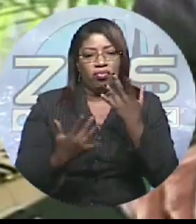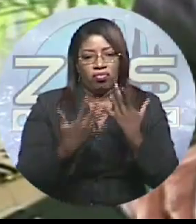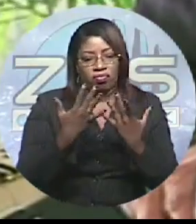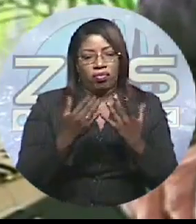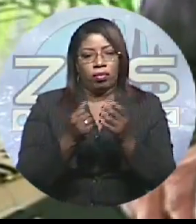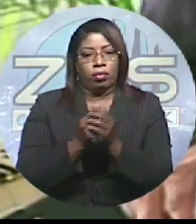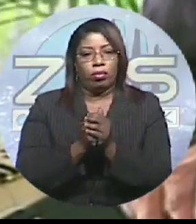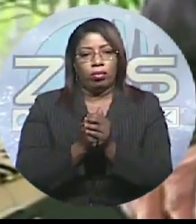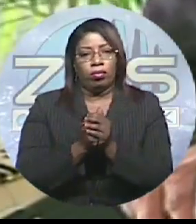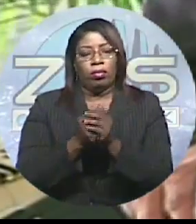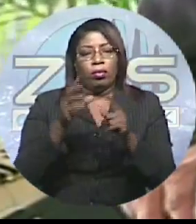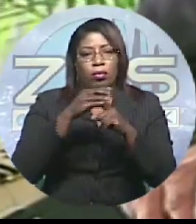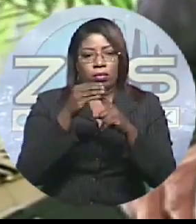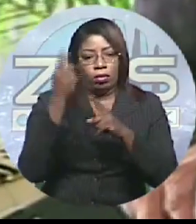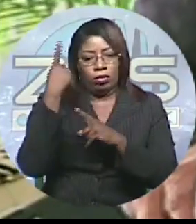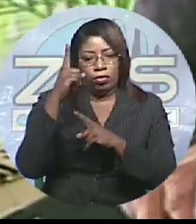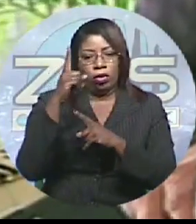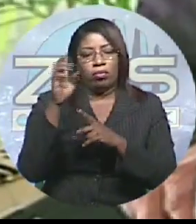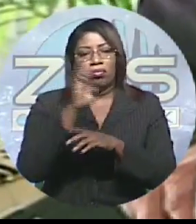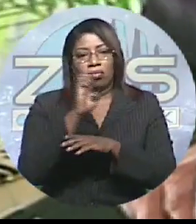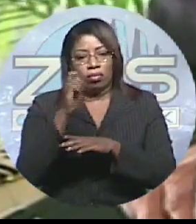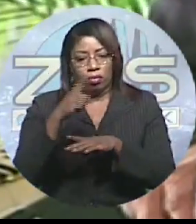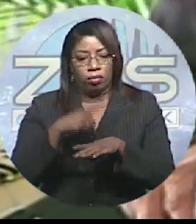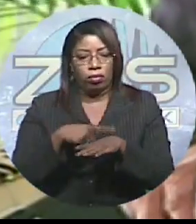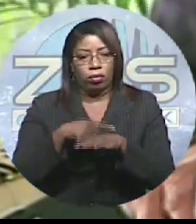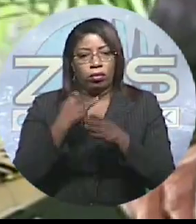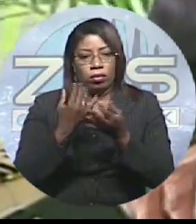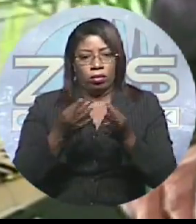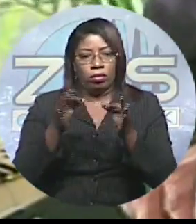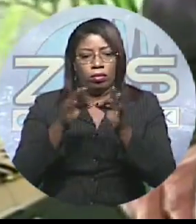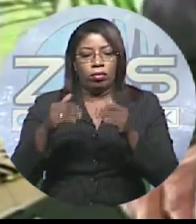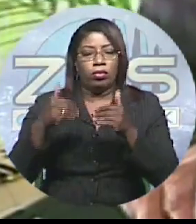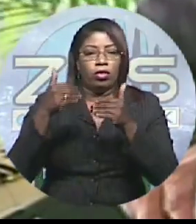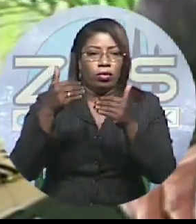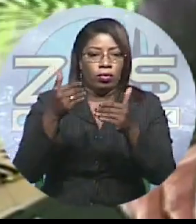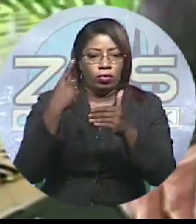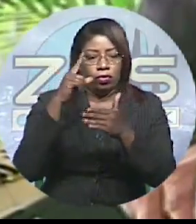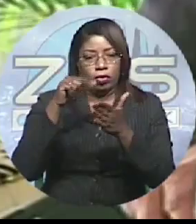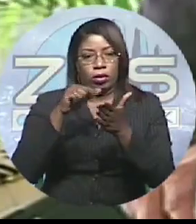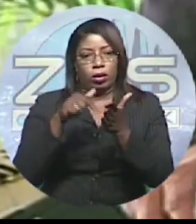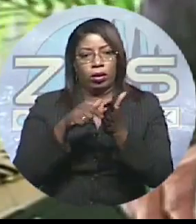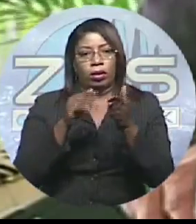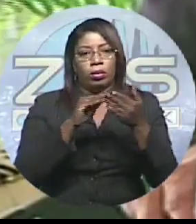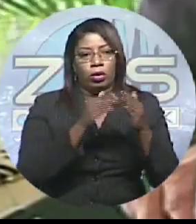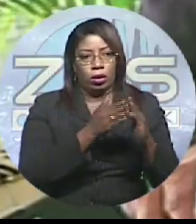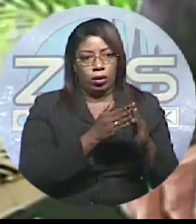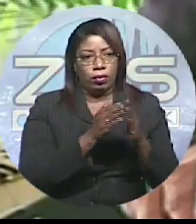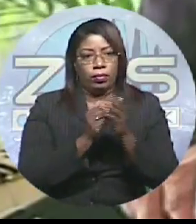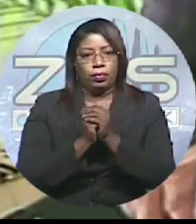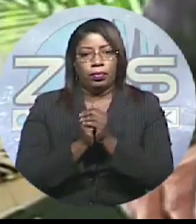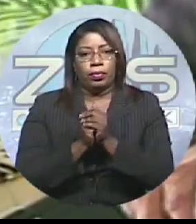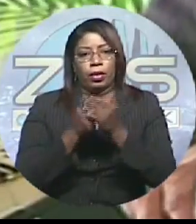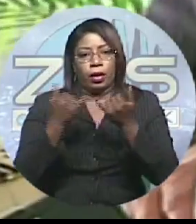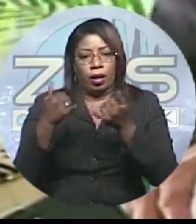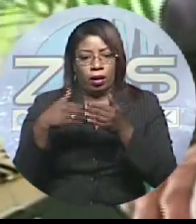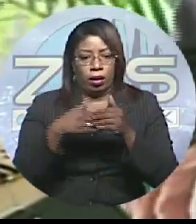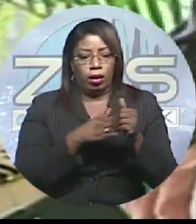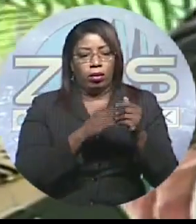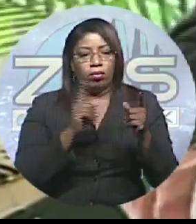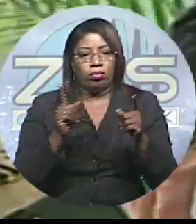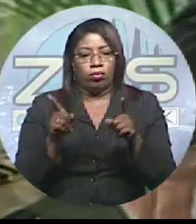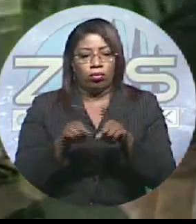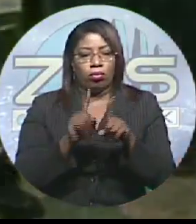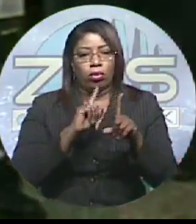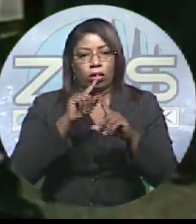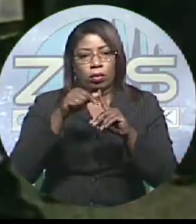address emergencies is a significant step forward for this community. The nation's leader also addressed the need